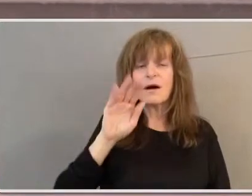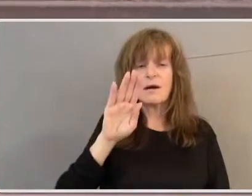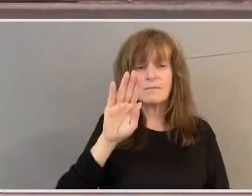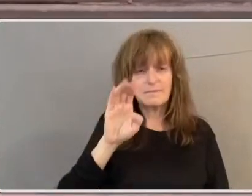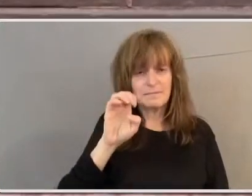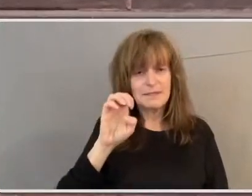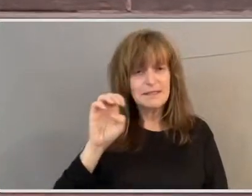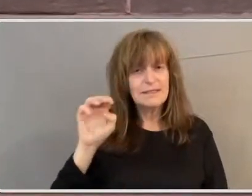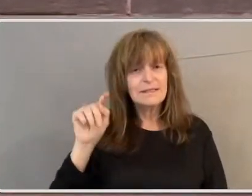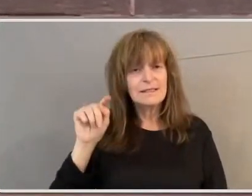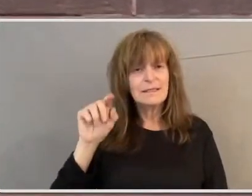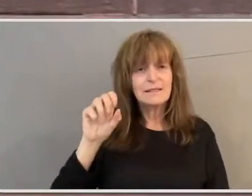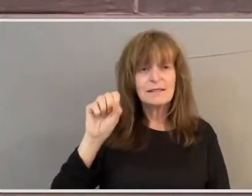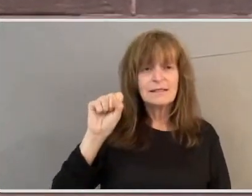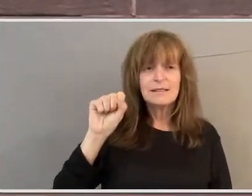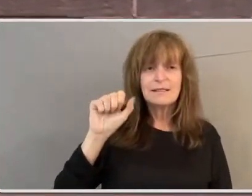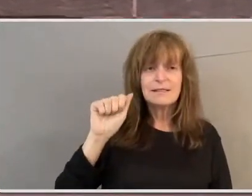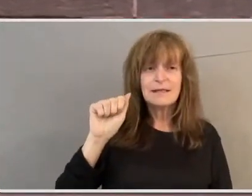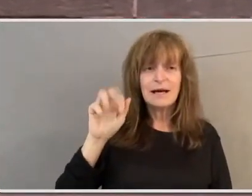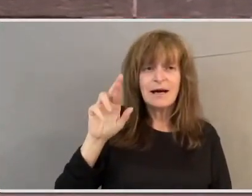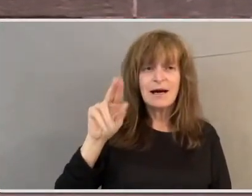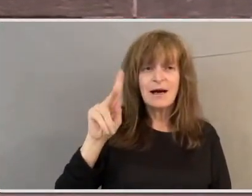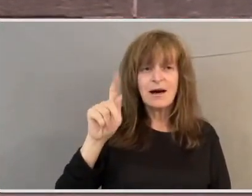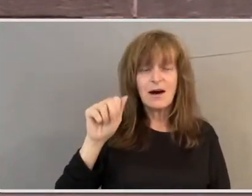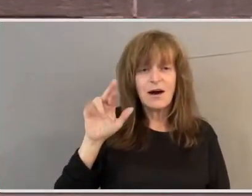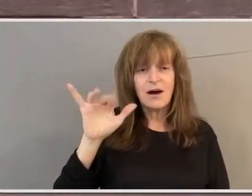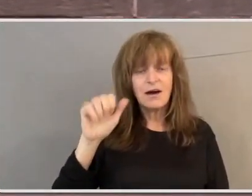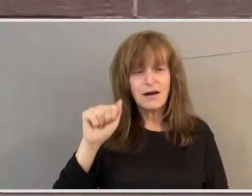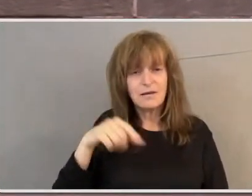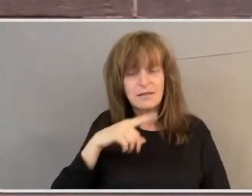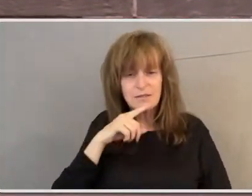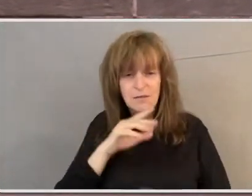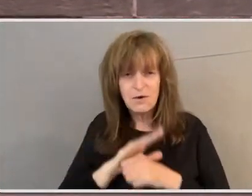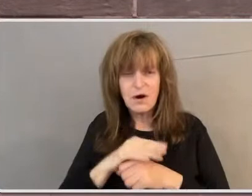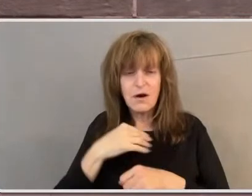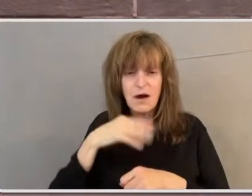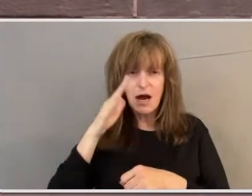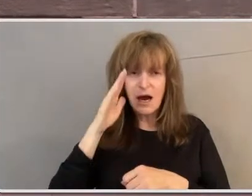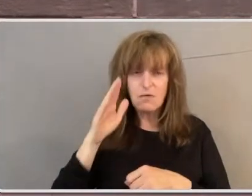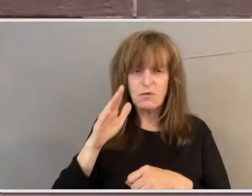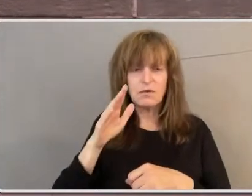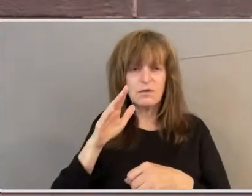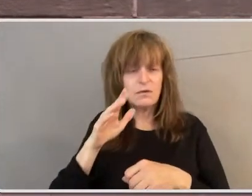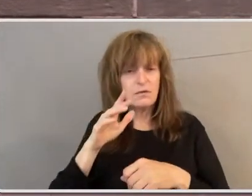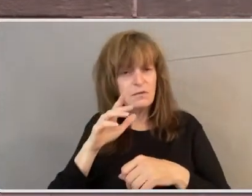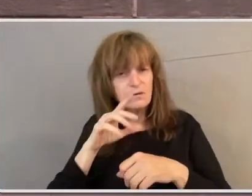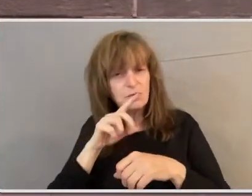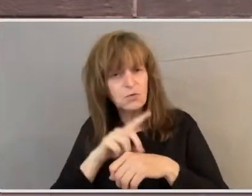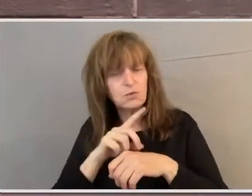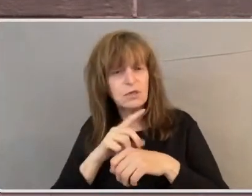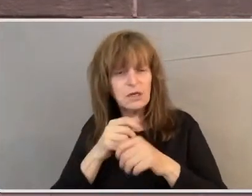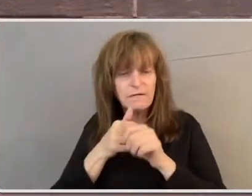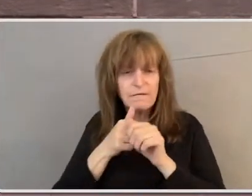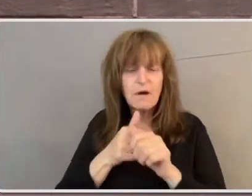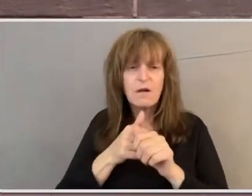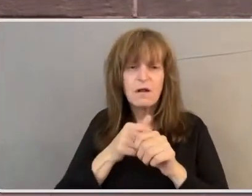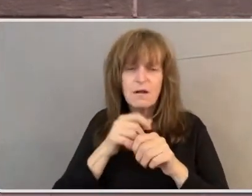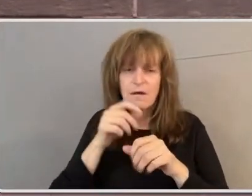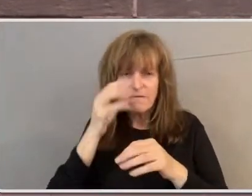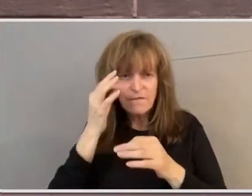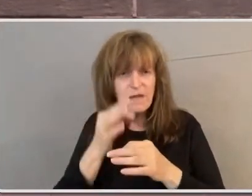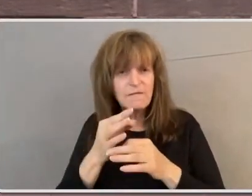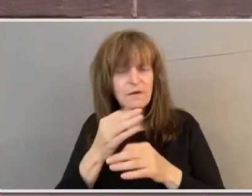will duly and faithfully, and to the best of my skill and knowledge, execute the powers and